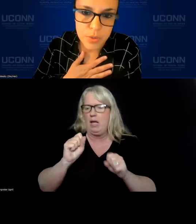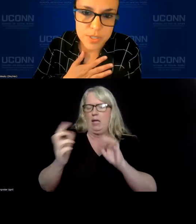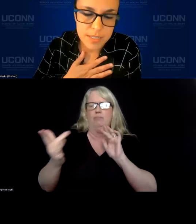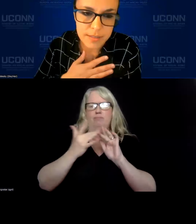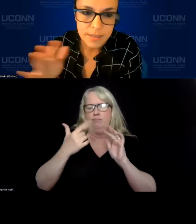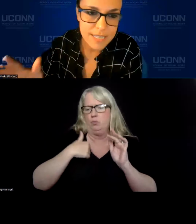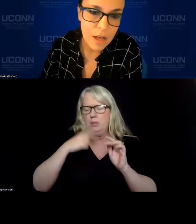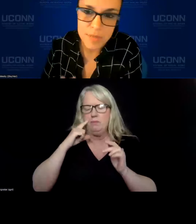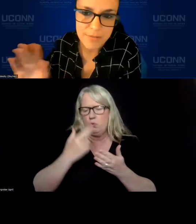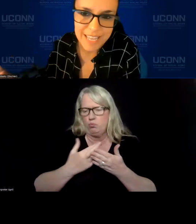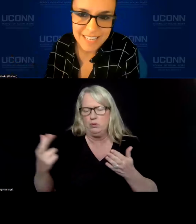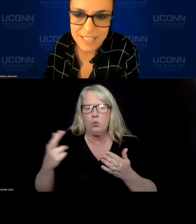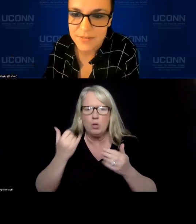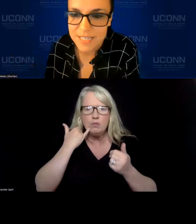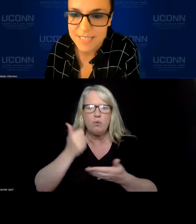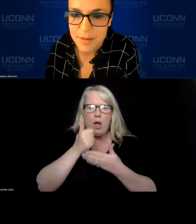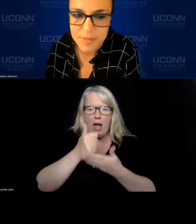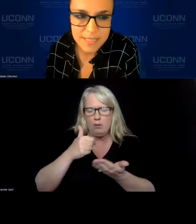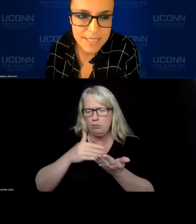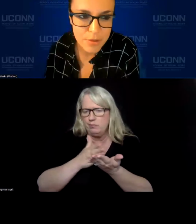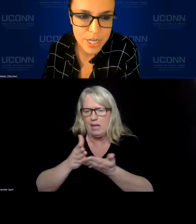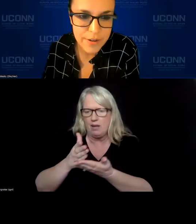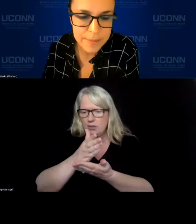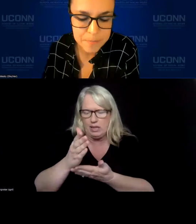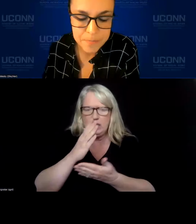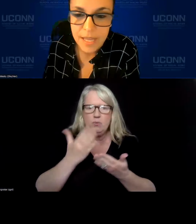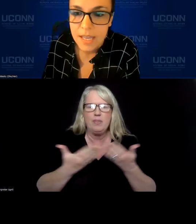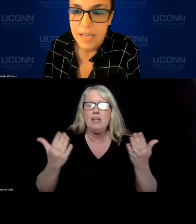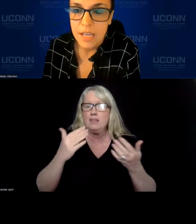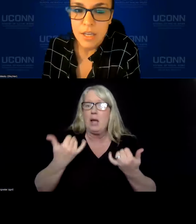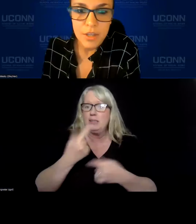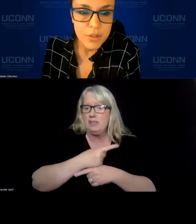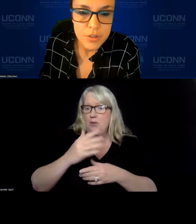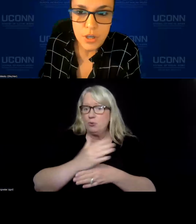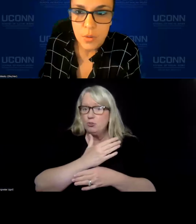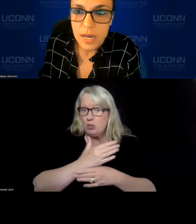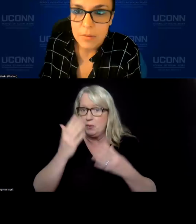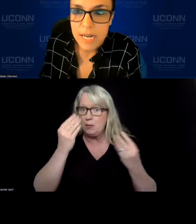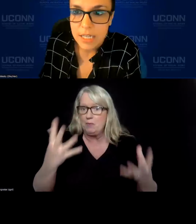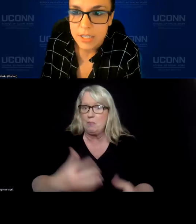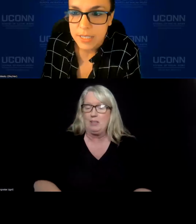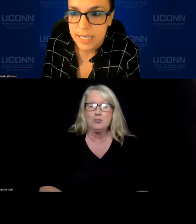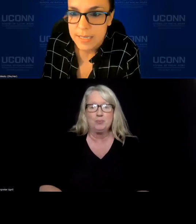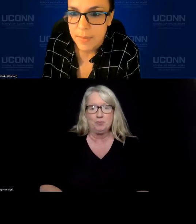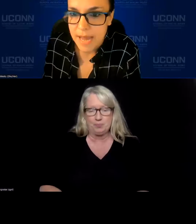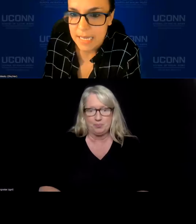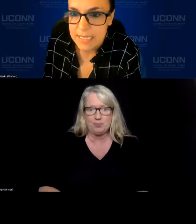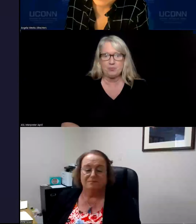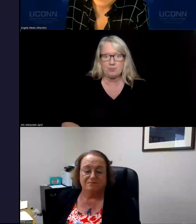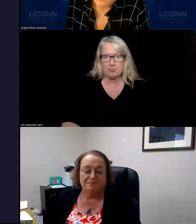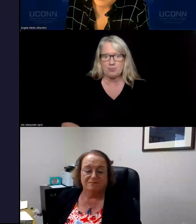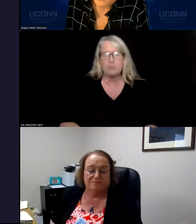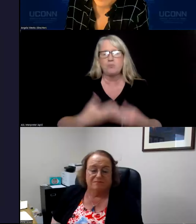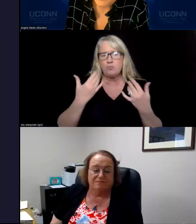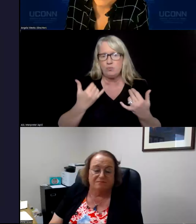a resource to help navigate any of these things that we're sharing. So I would actually like to